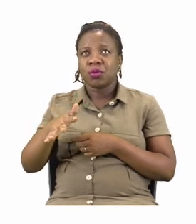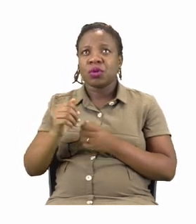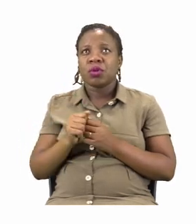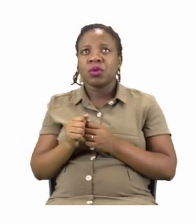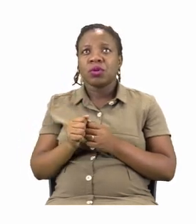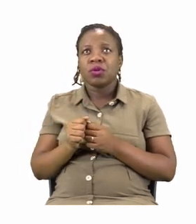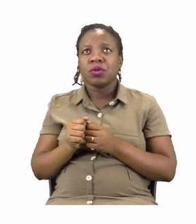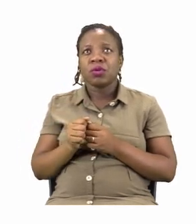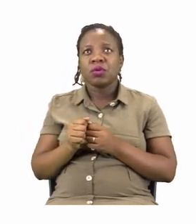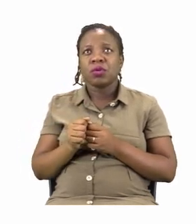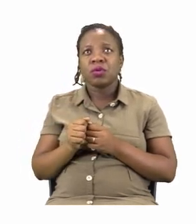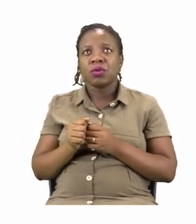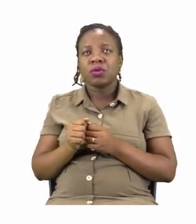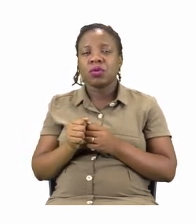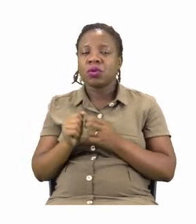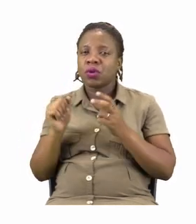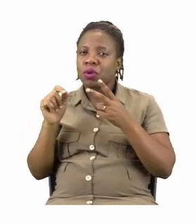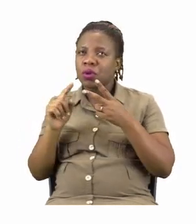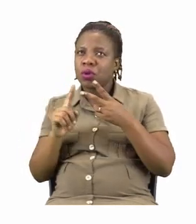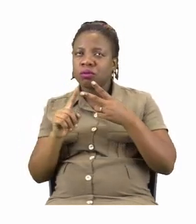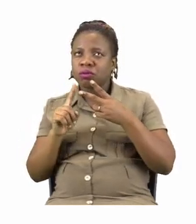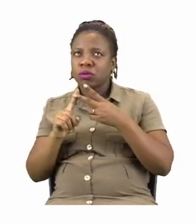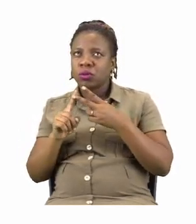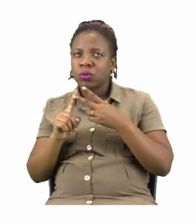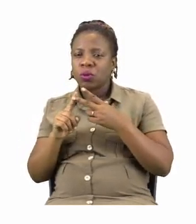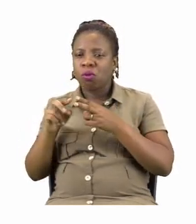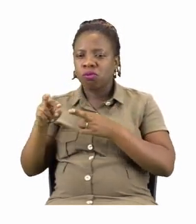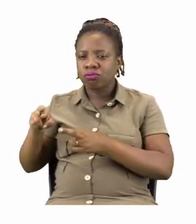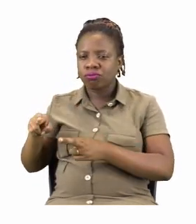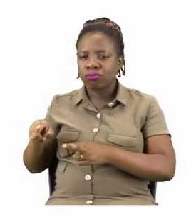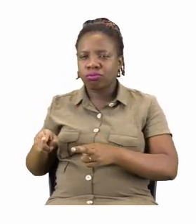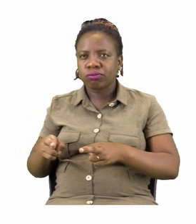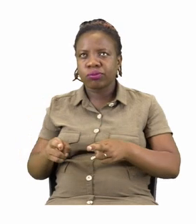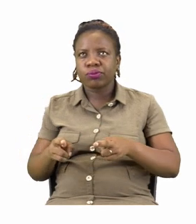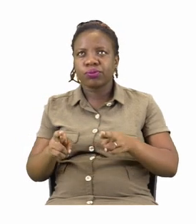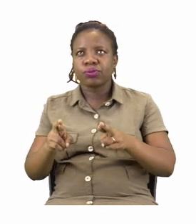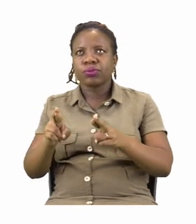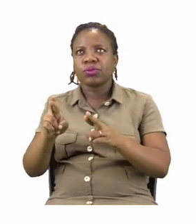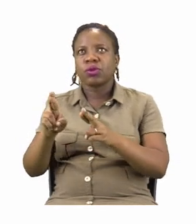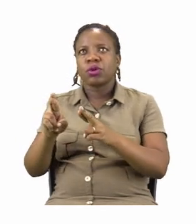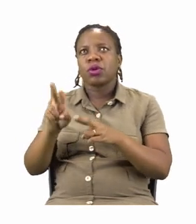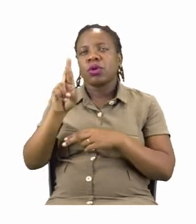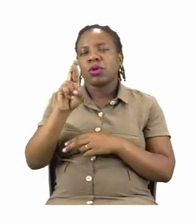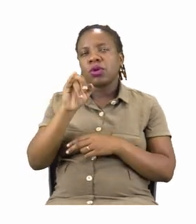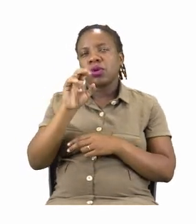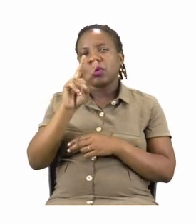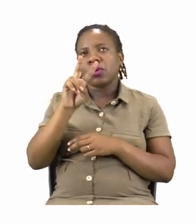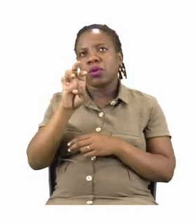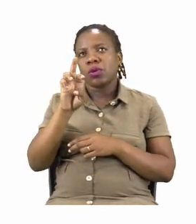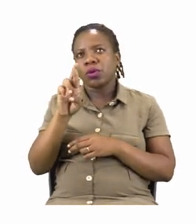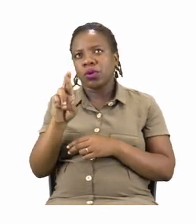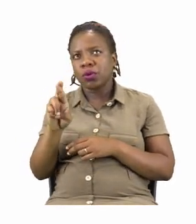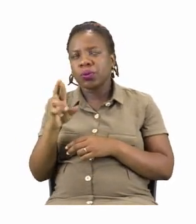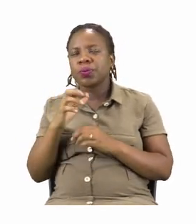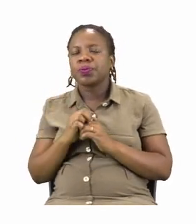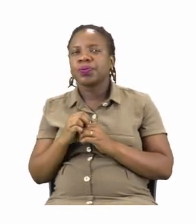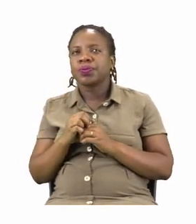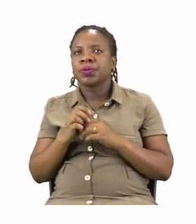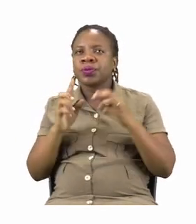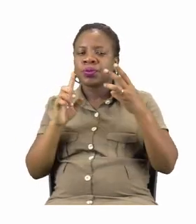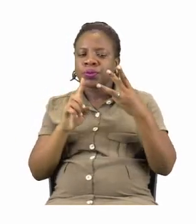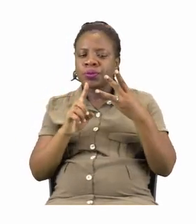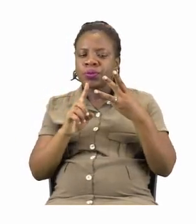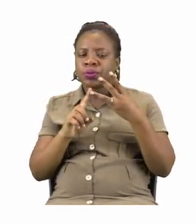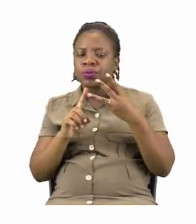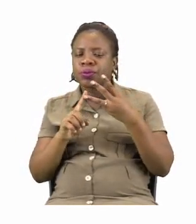of a river. Then we have a glass with some water in